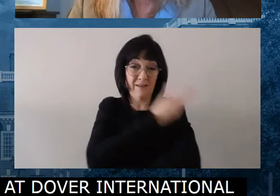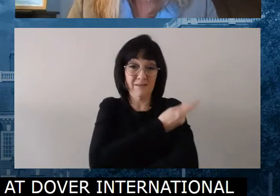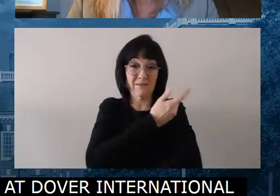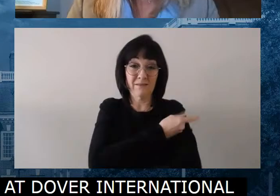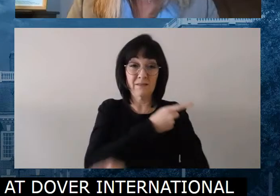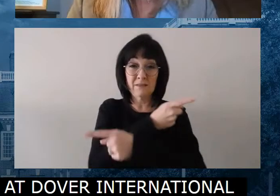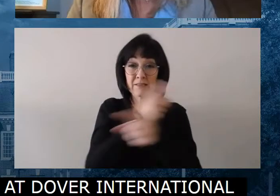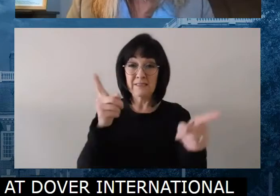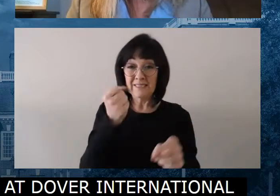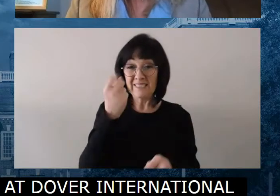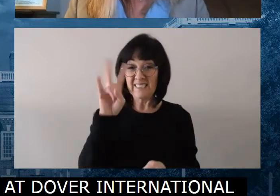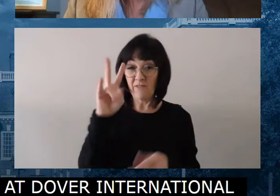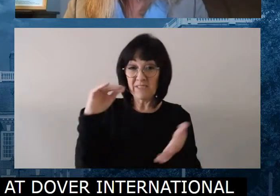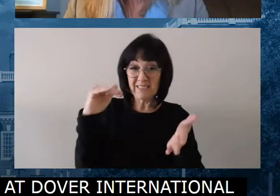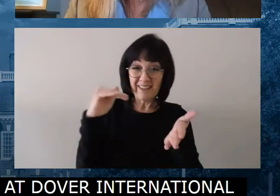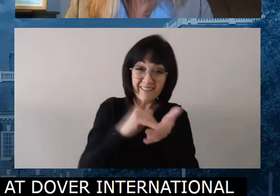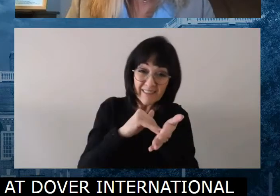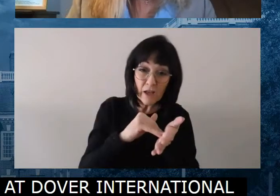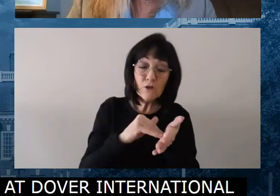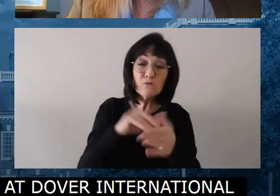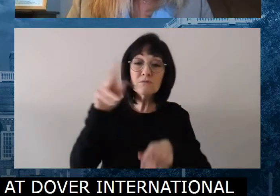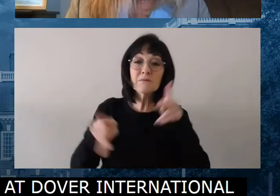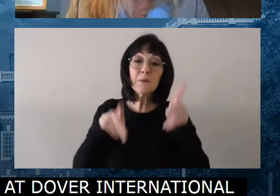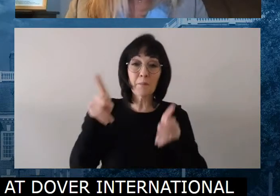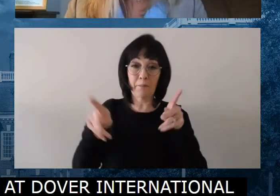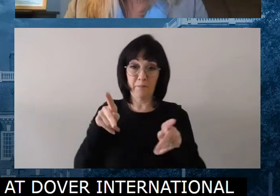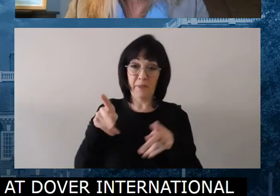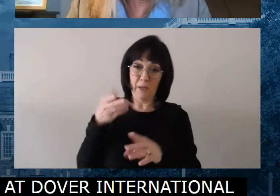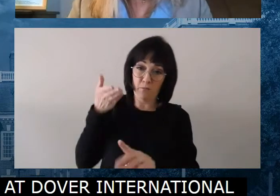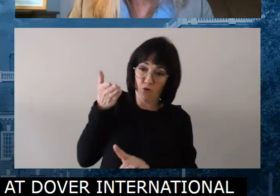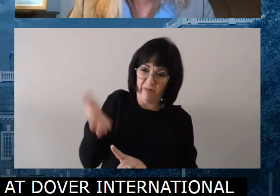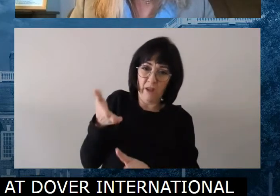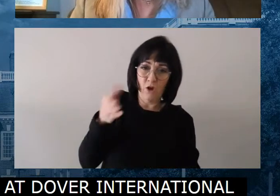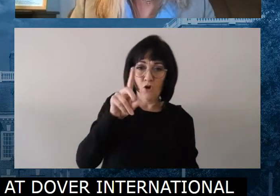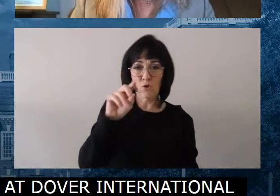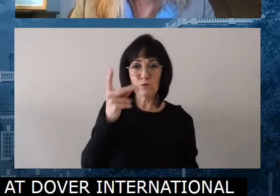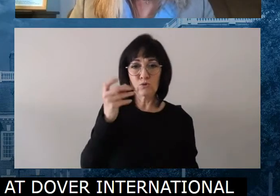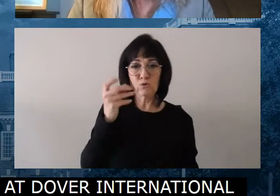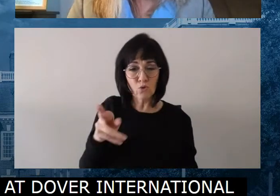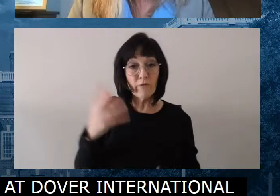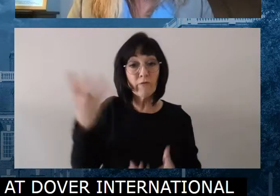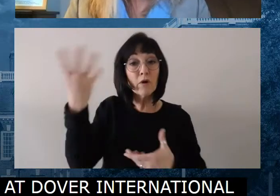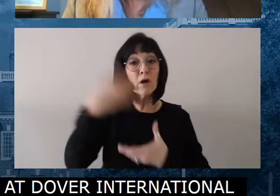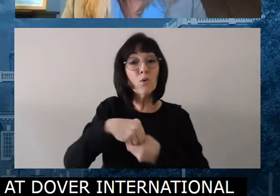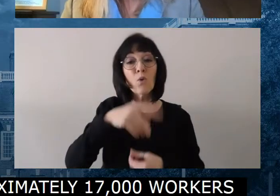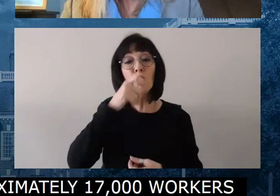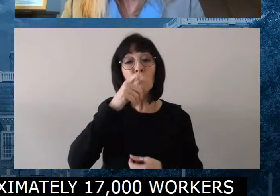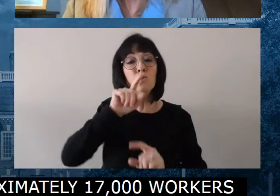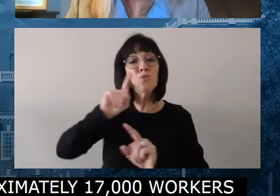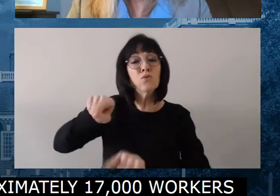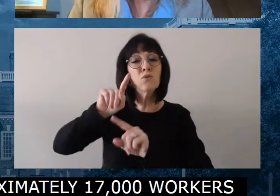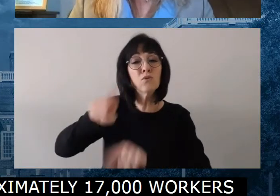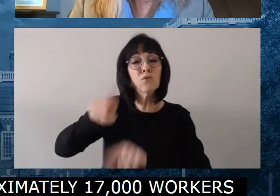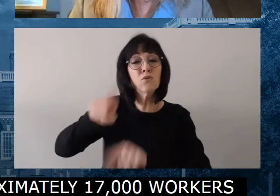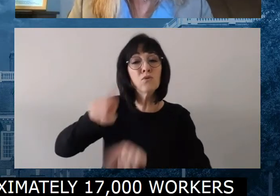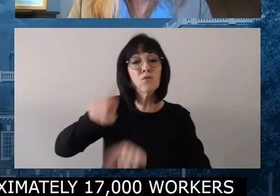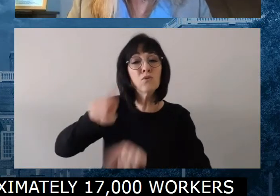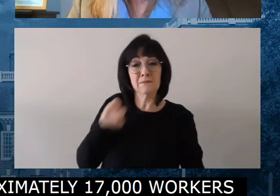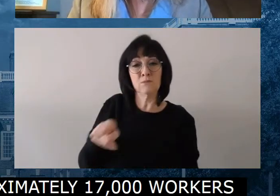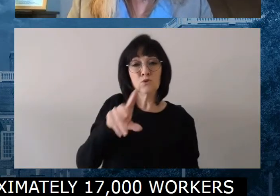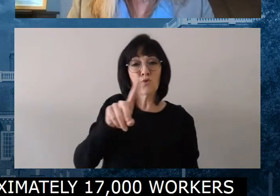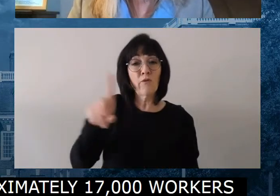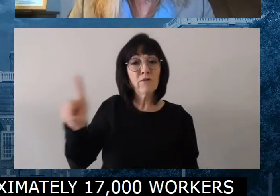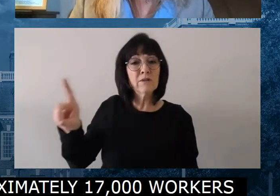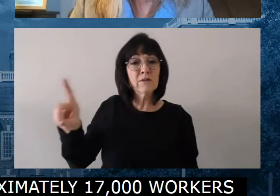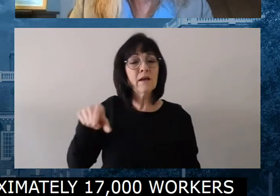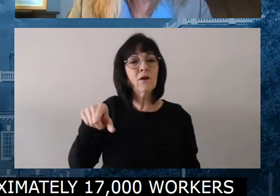workers in these categories, including teachers and childcare providers. And we'll continue to reach